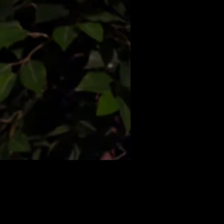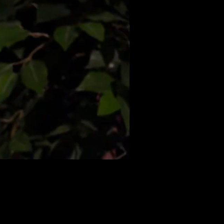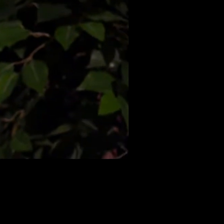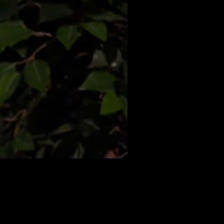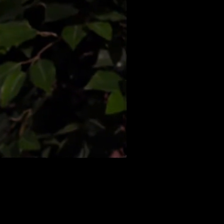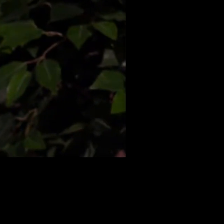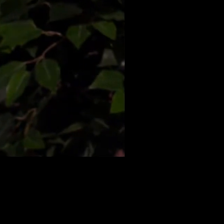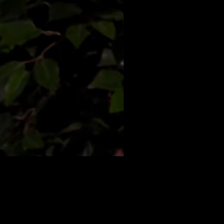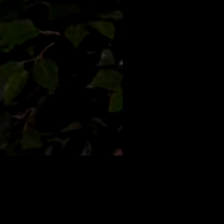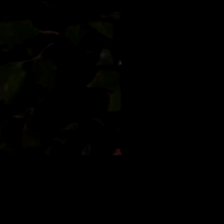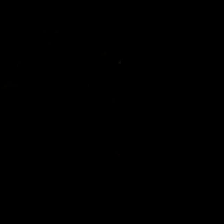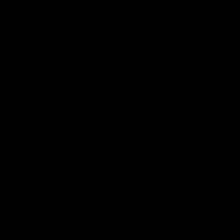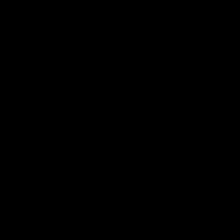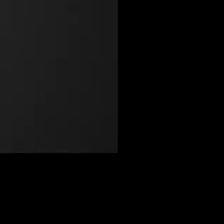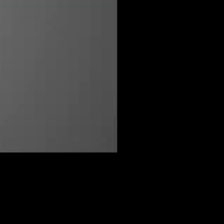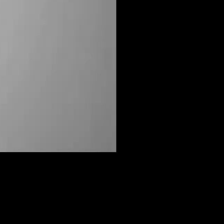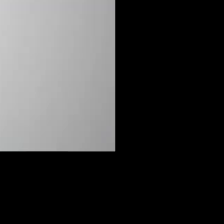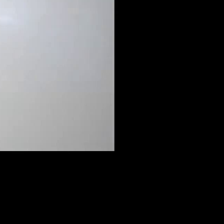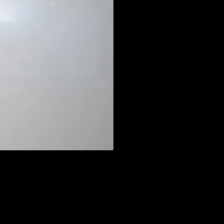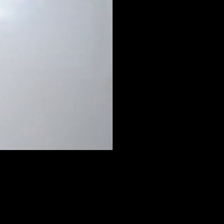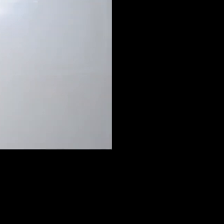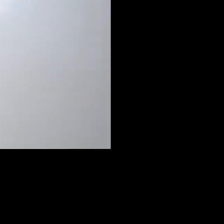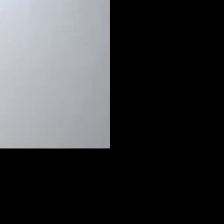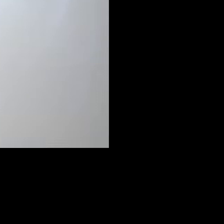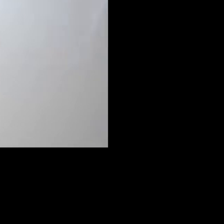Be love.